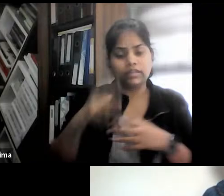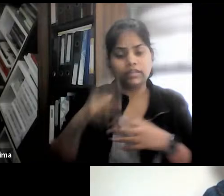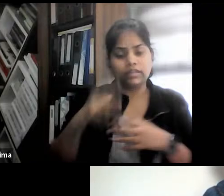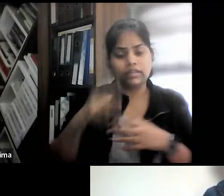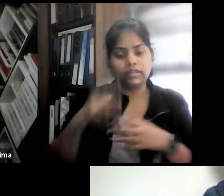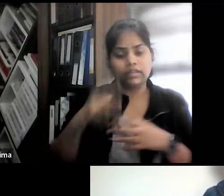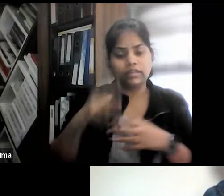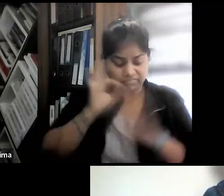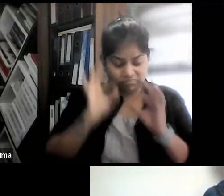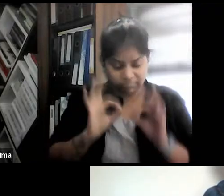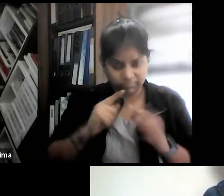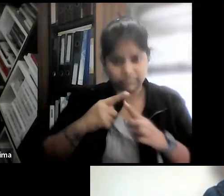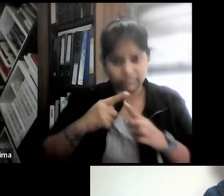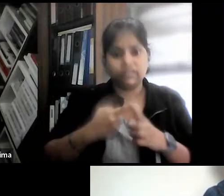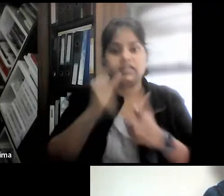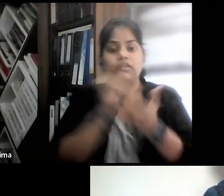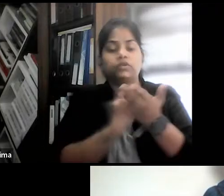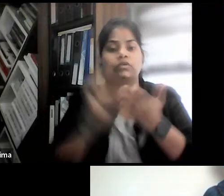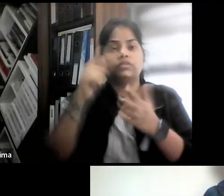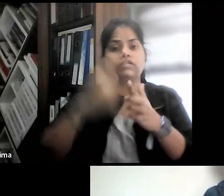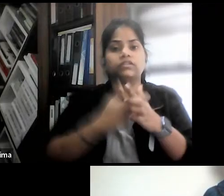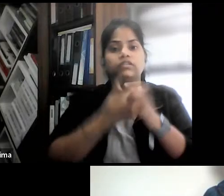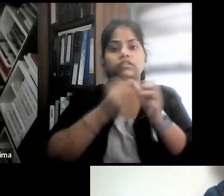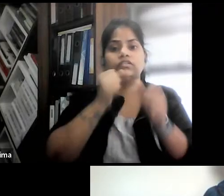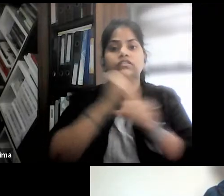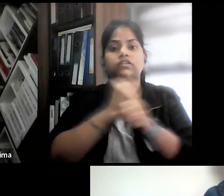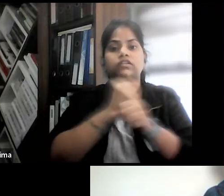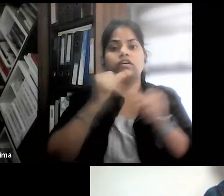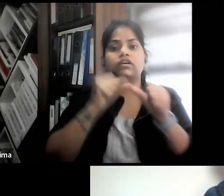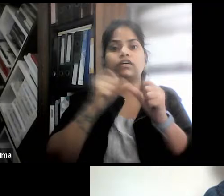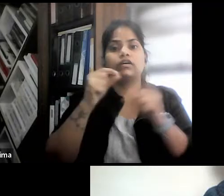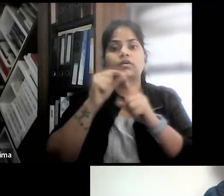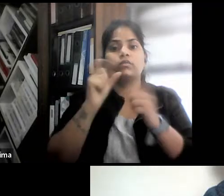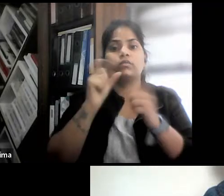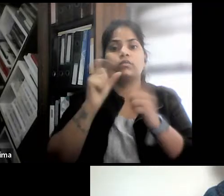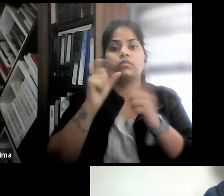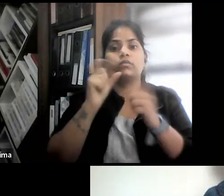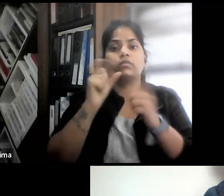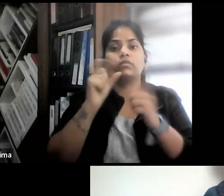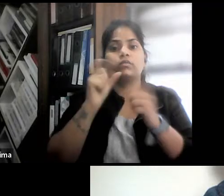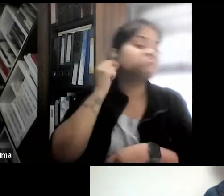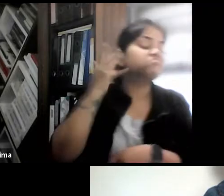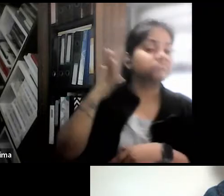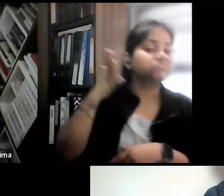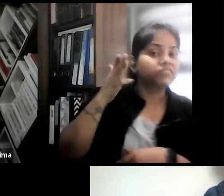she's also secured a gold medal at the BA, MA level.